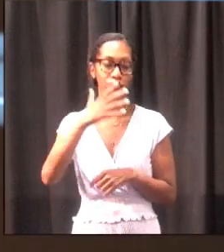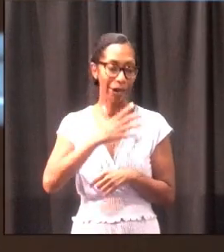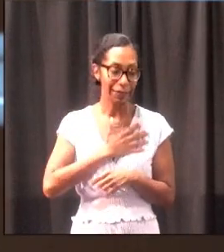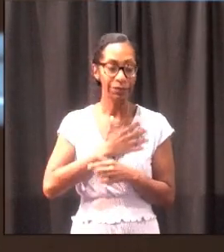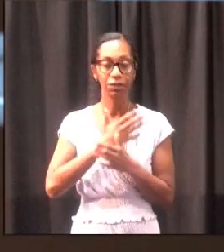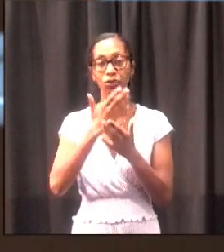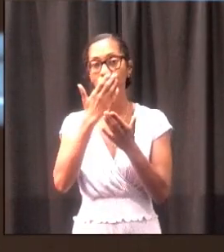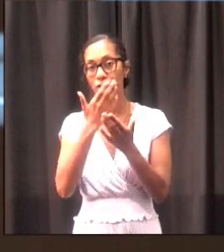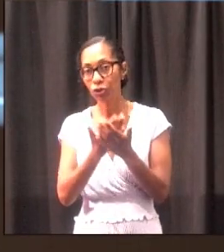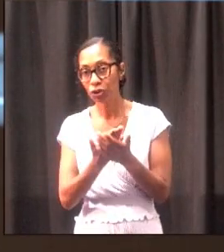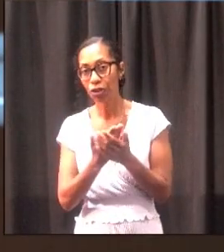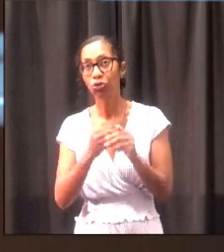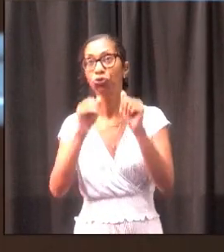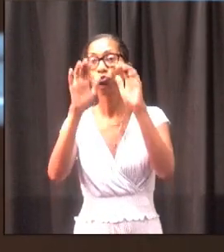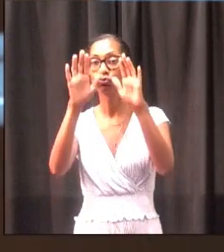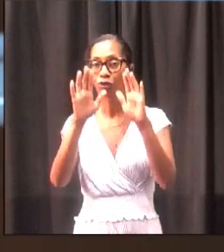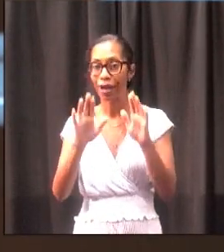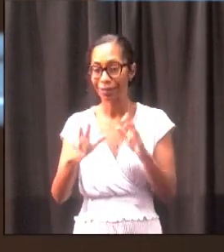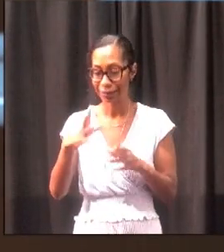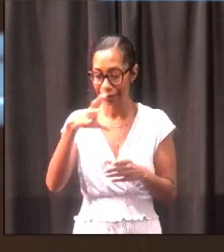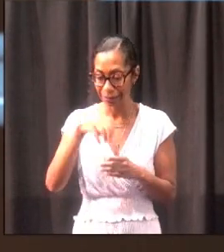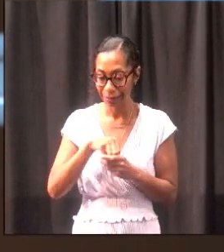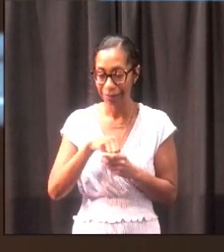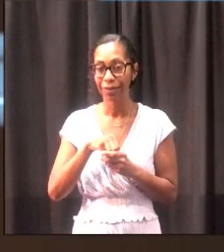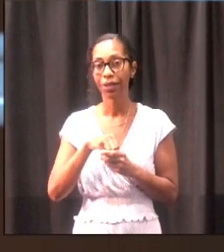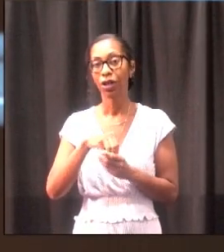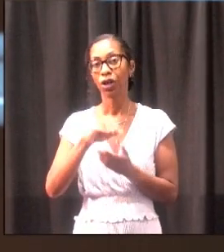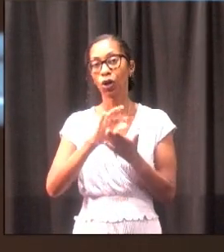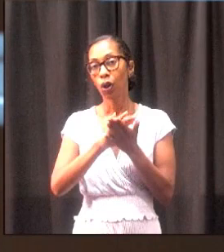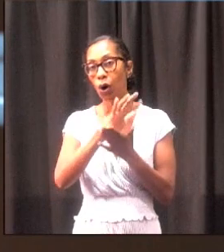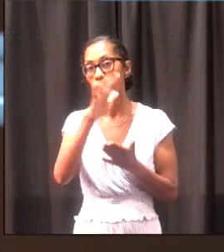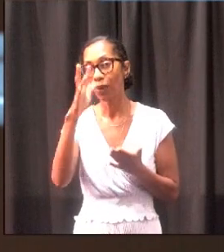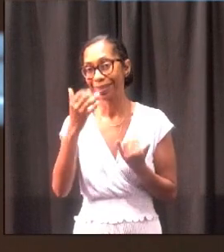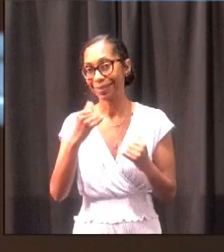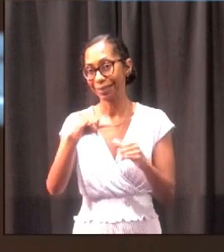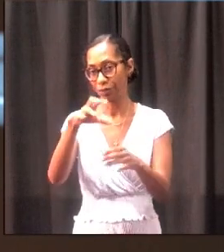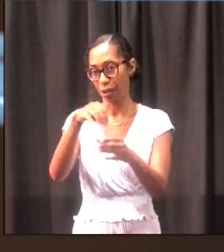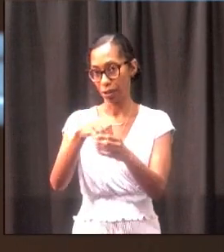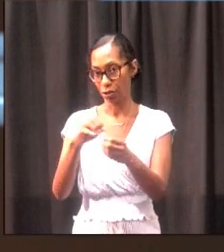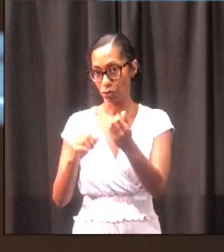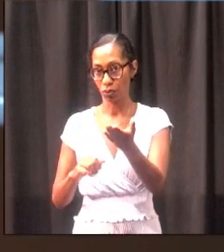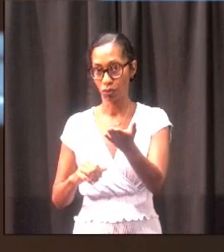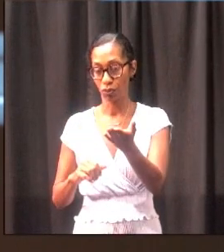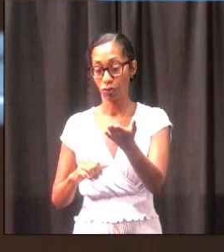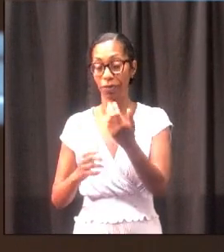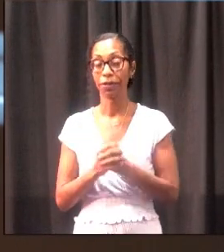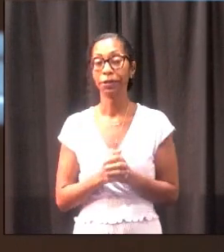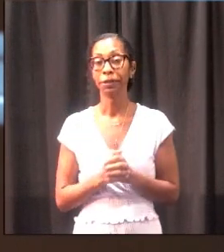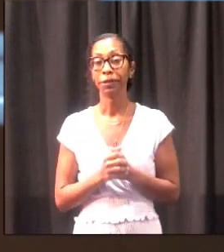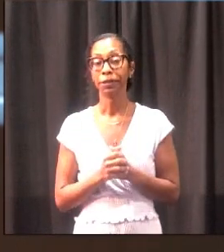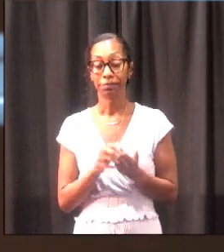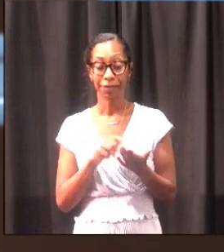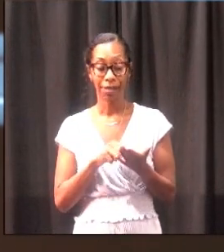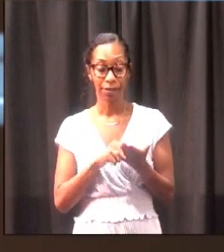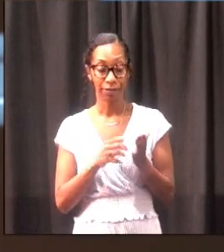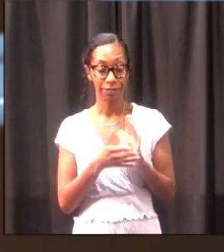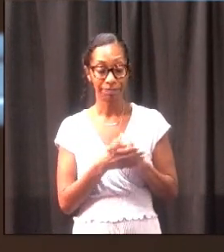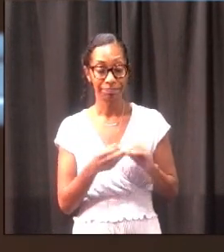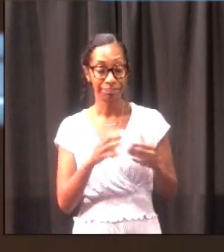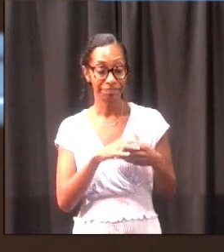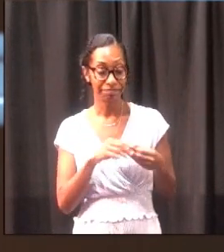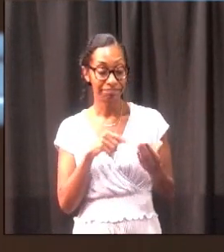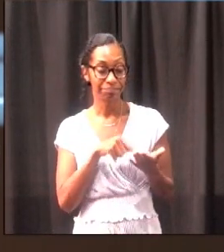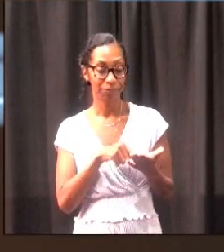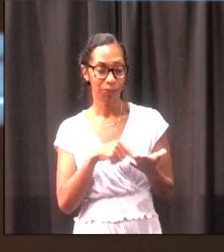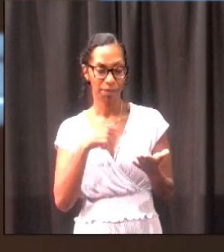you, and there's still greatness in you, and there's still glory in you. We must see this in this book, regardless of